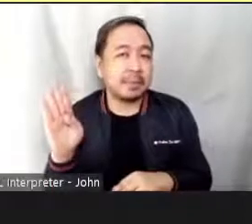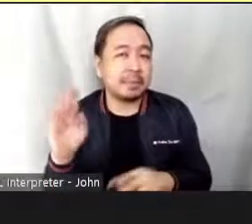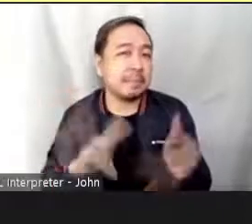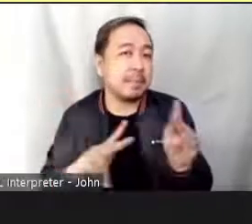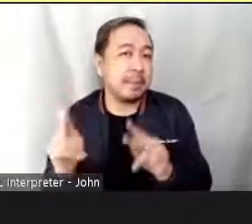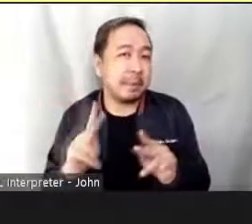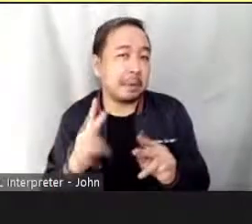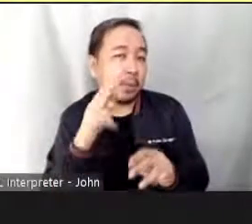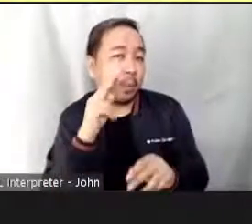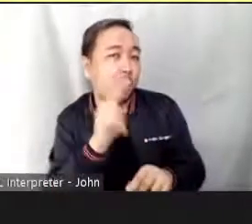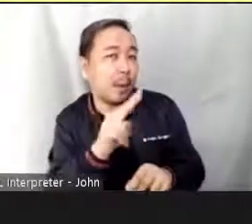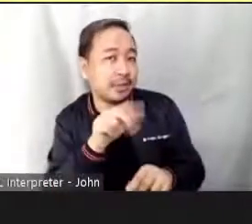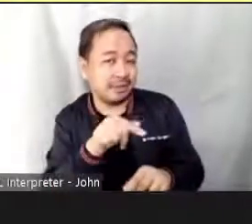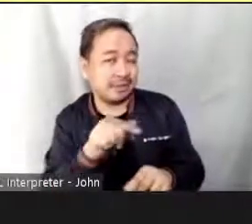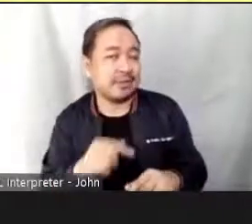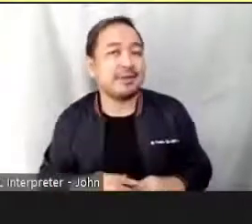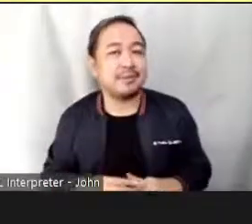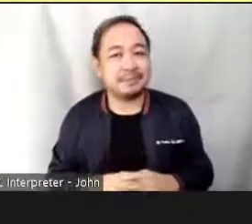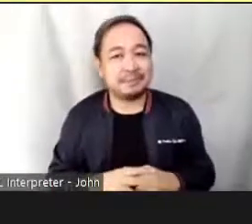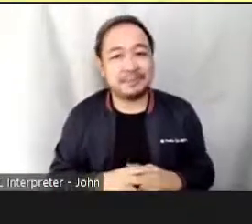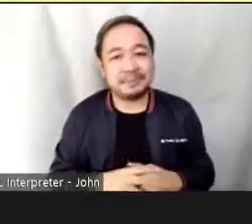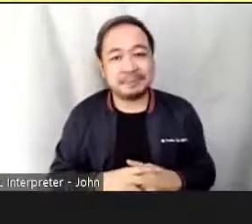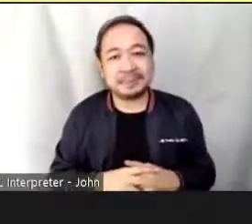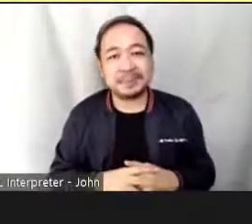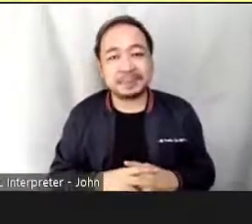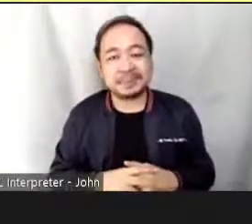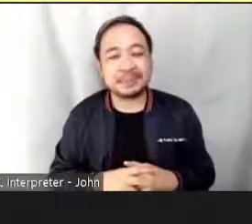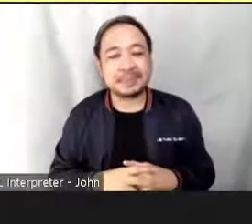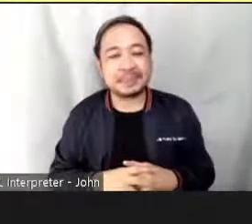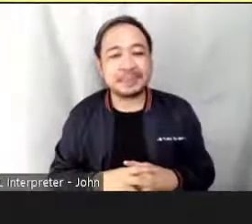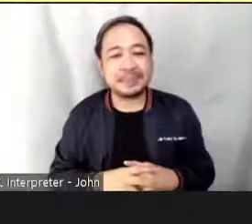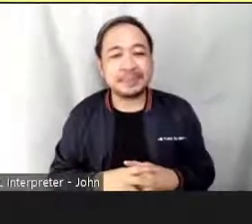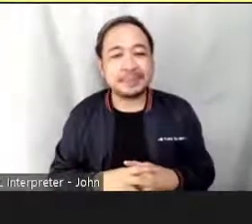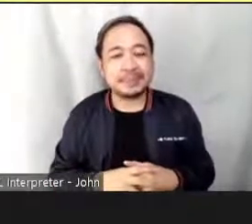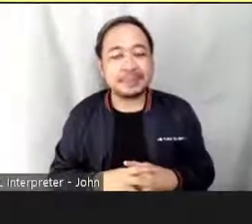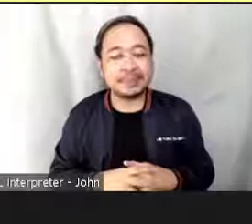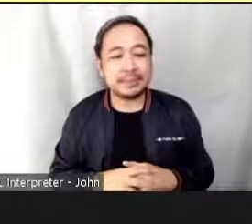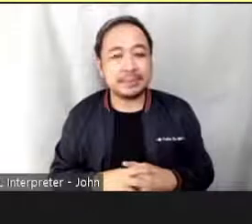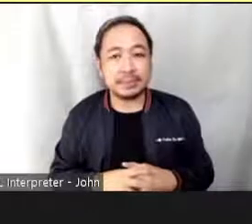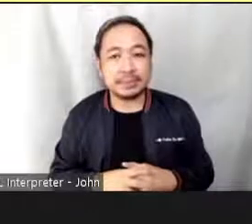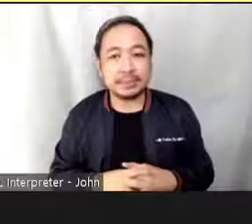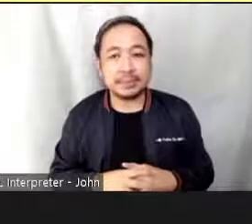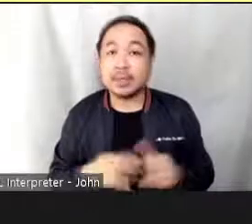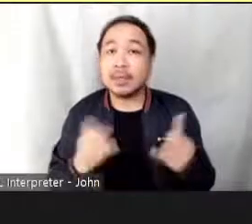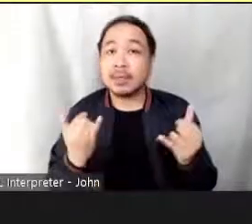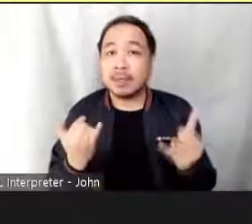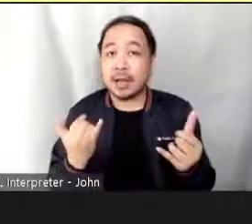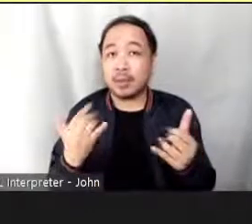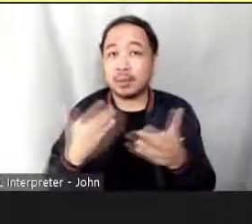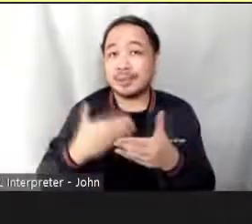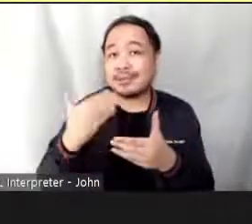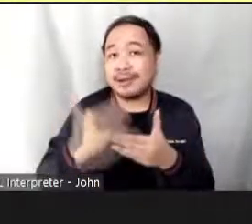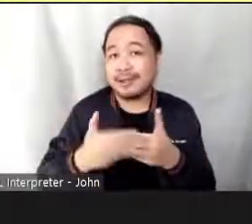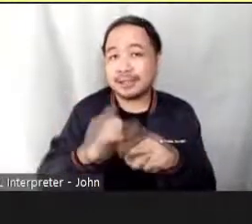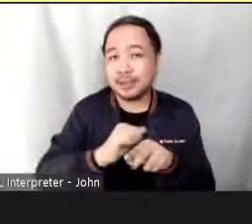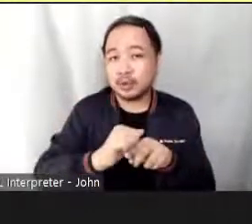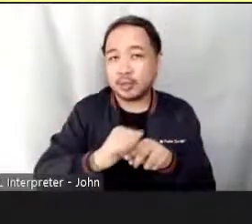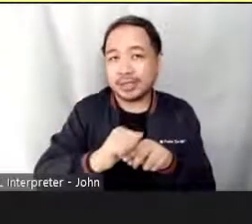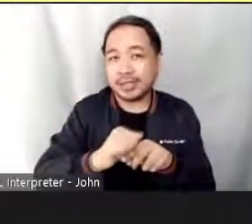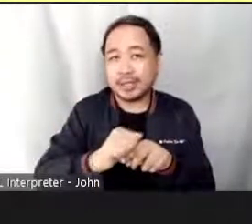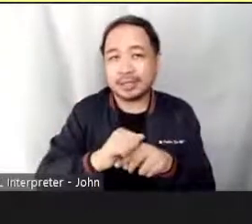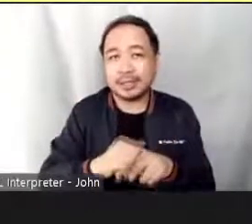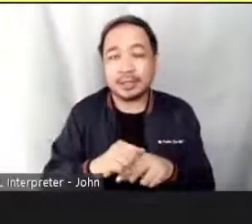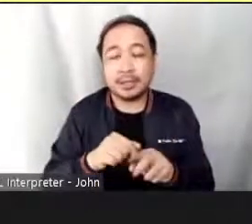viewers. All right. Next, we We move on to training. Our